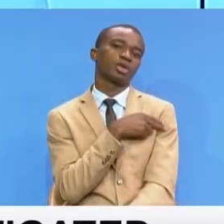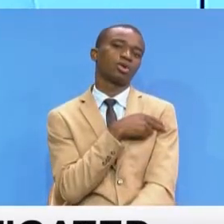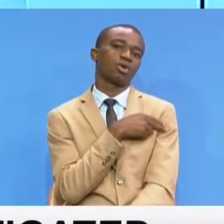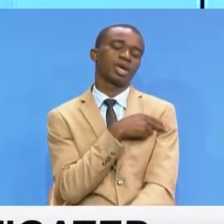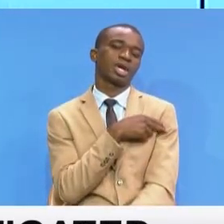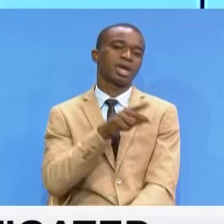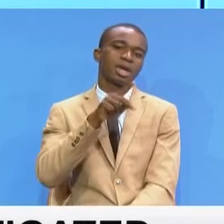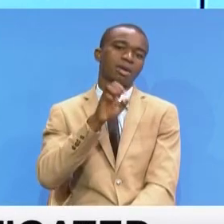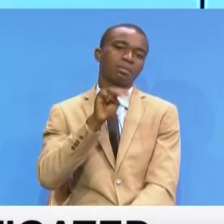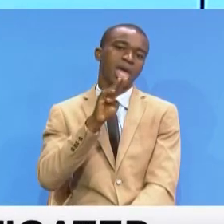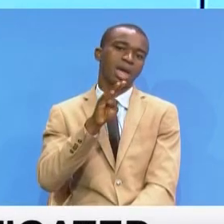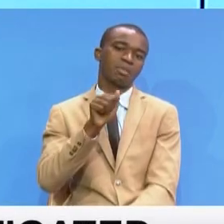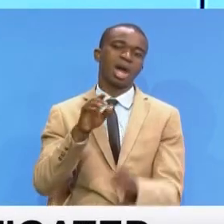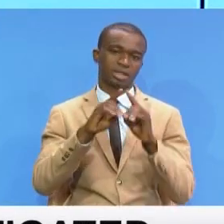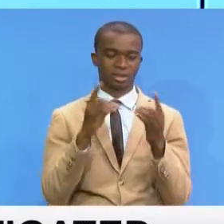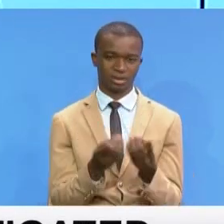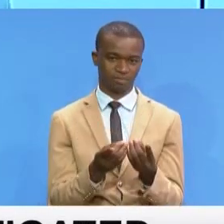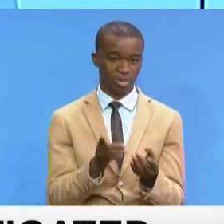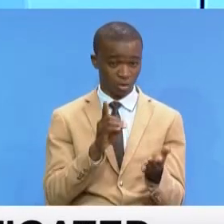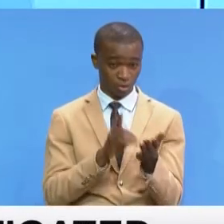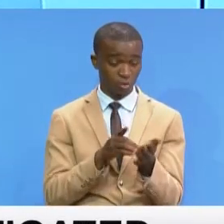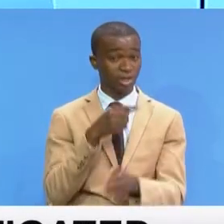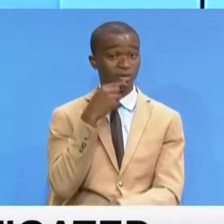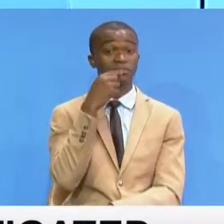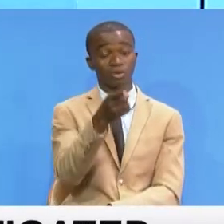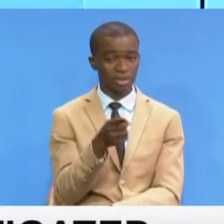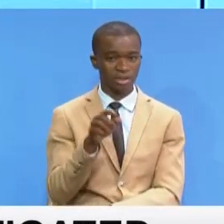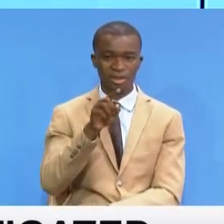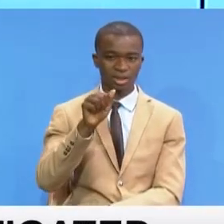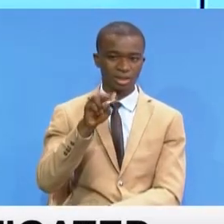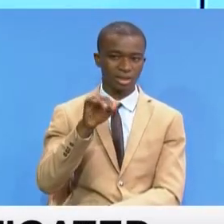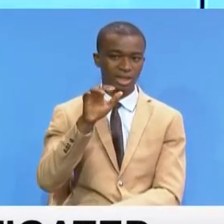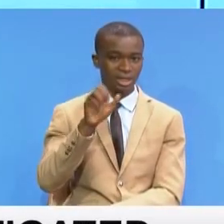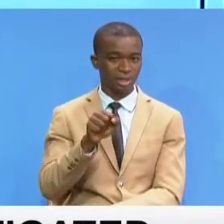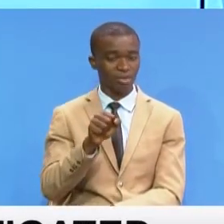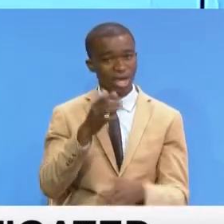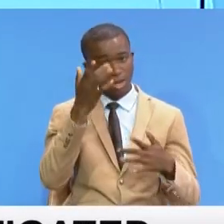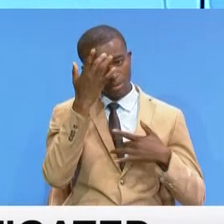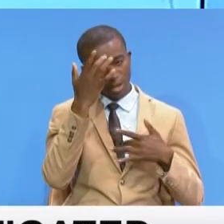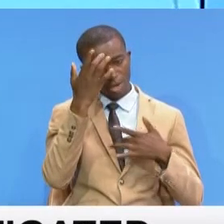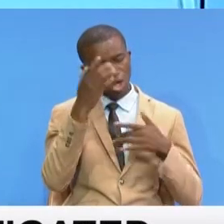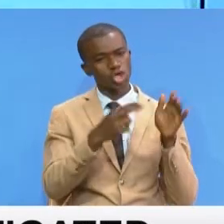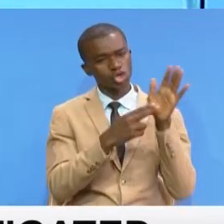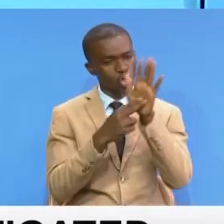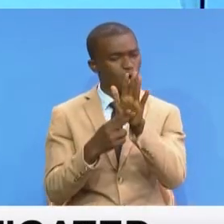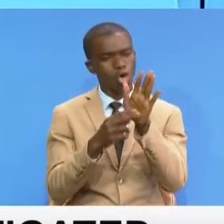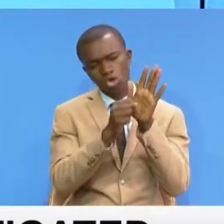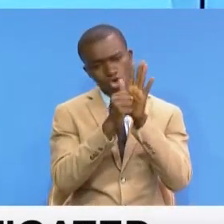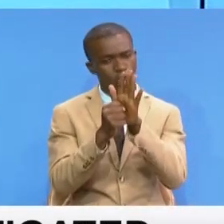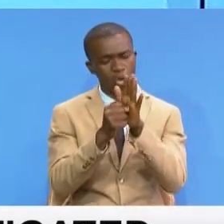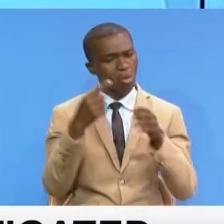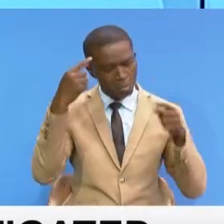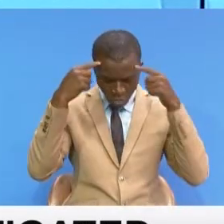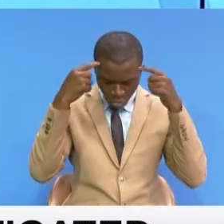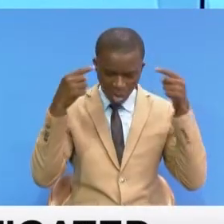in Pemba. Dr. Nkoswe has disclosed to Zanis that the patients presented symptoms of headaches,